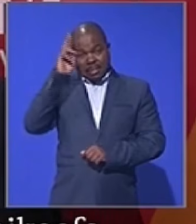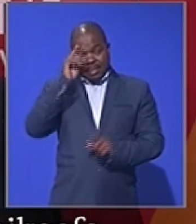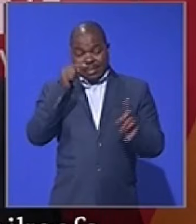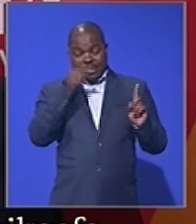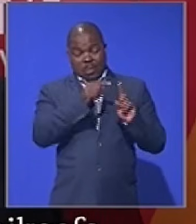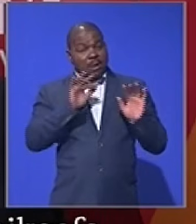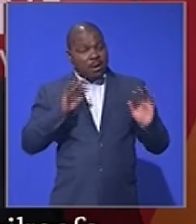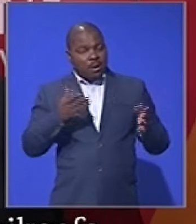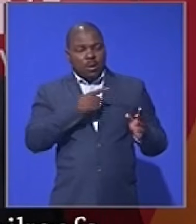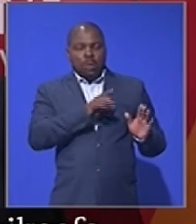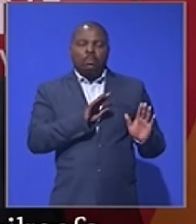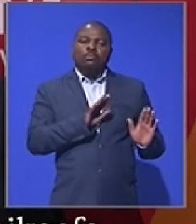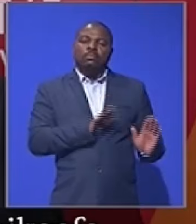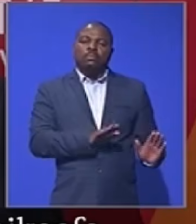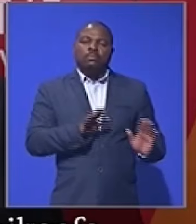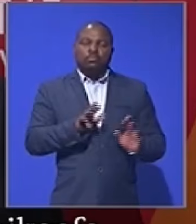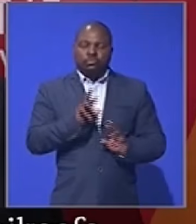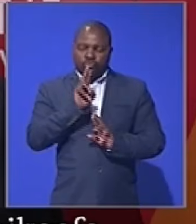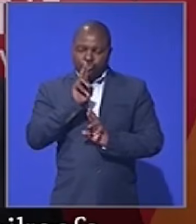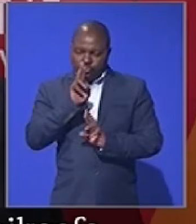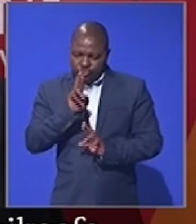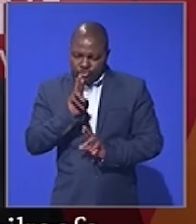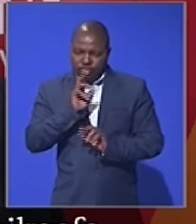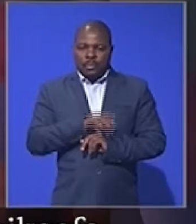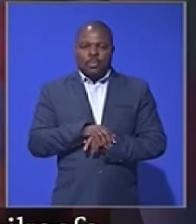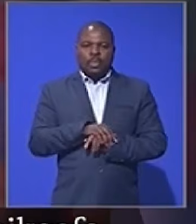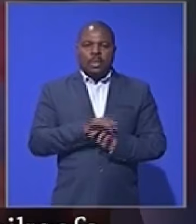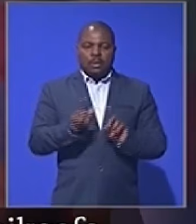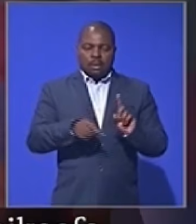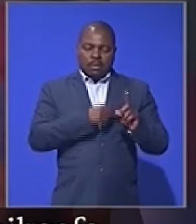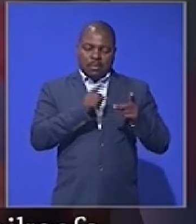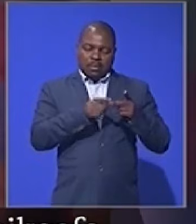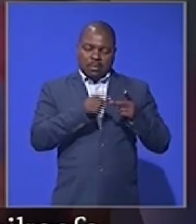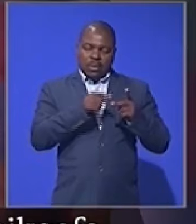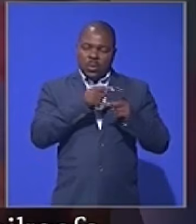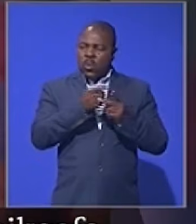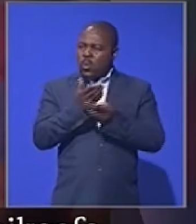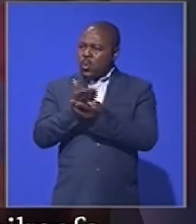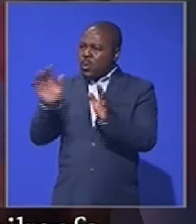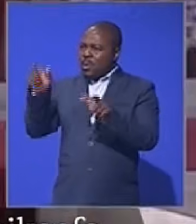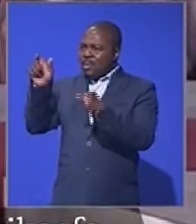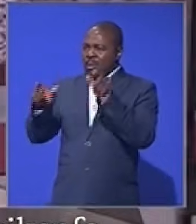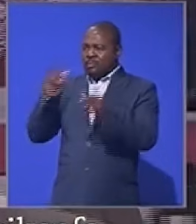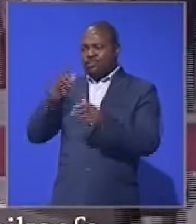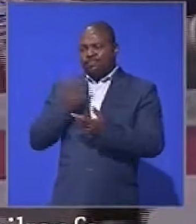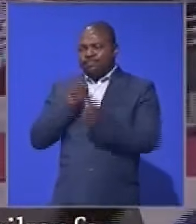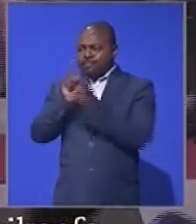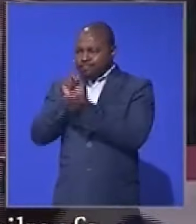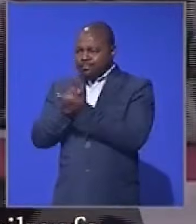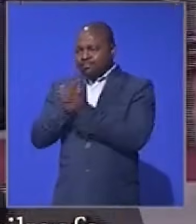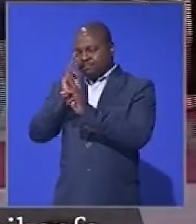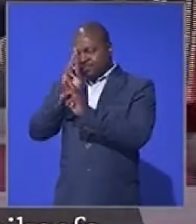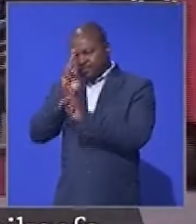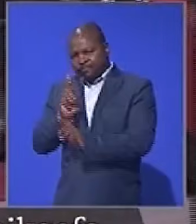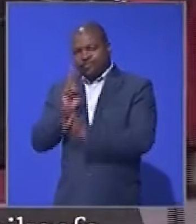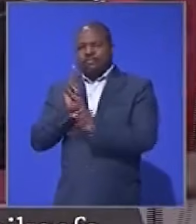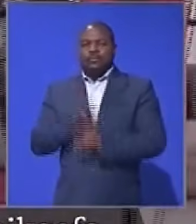her humbleness, the fact that she was always respectful to everybody that she interacted